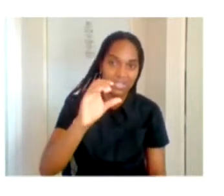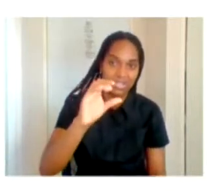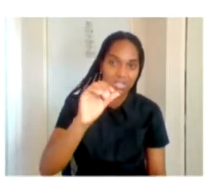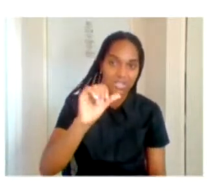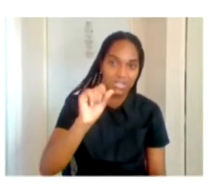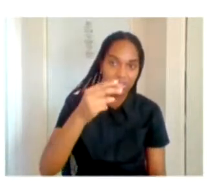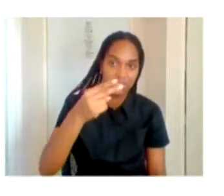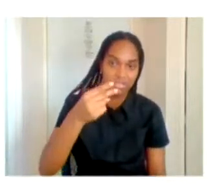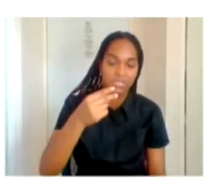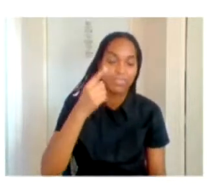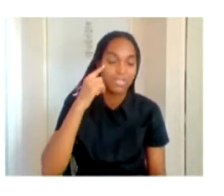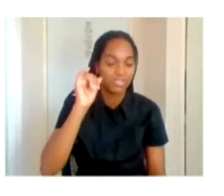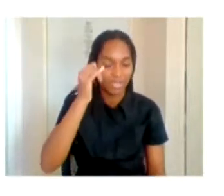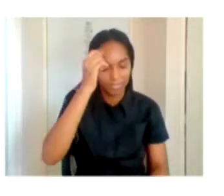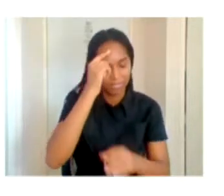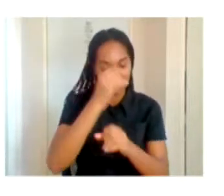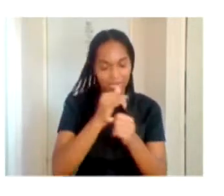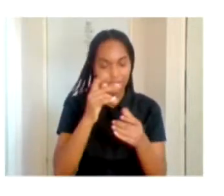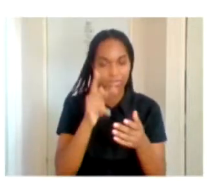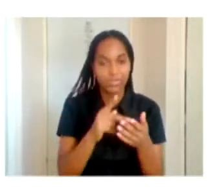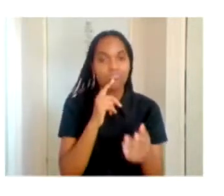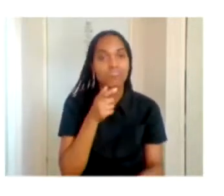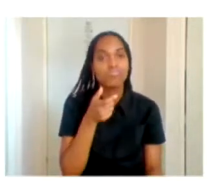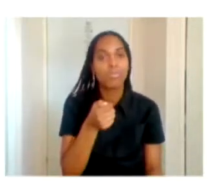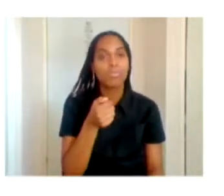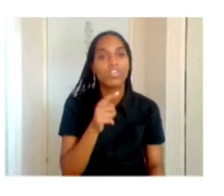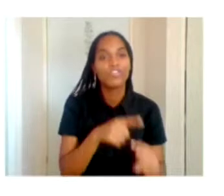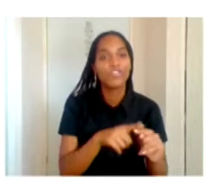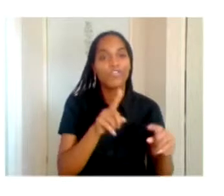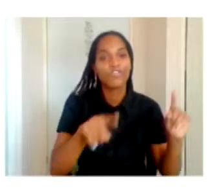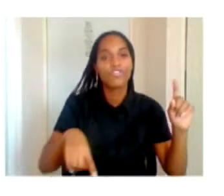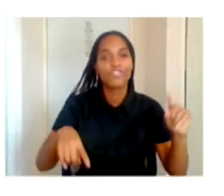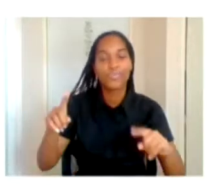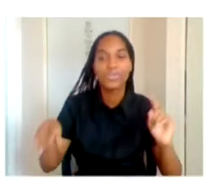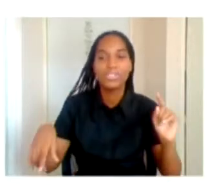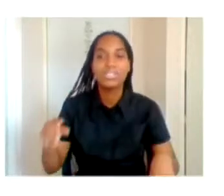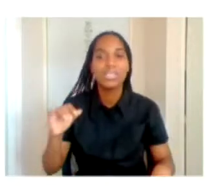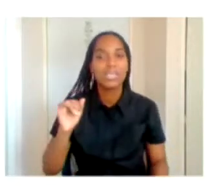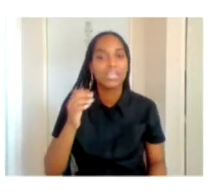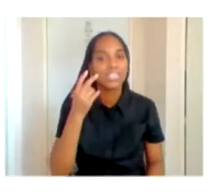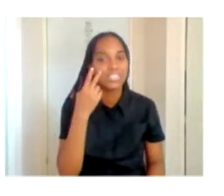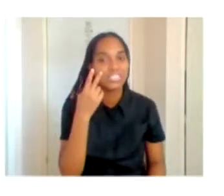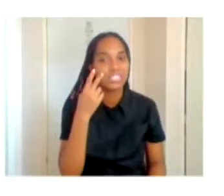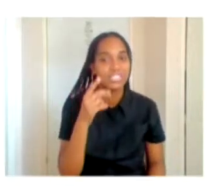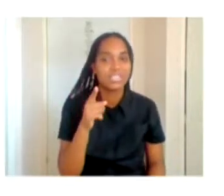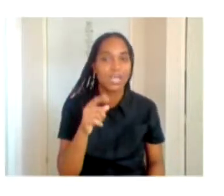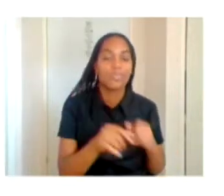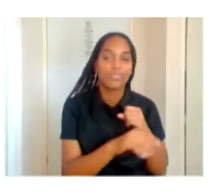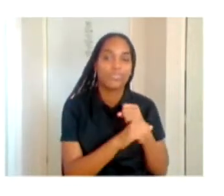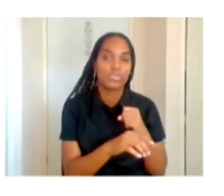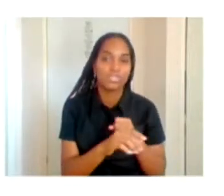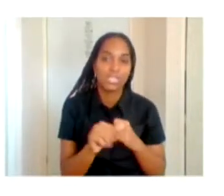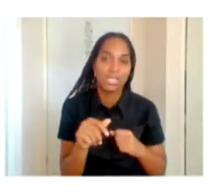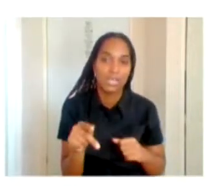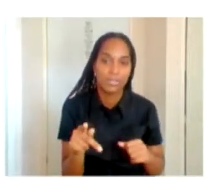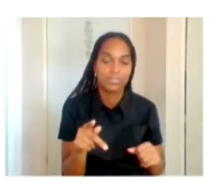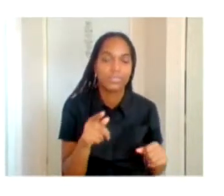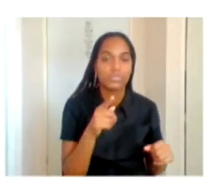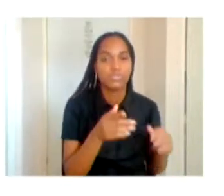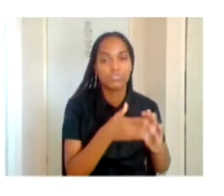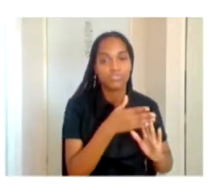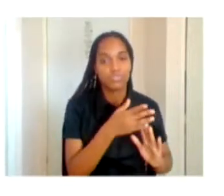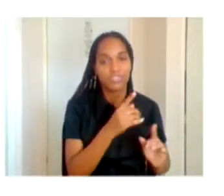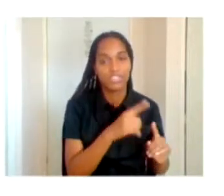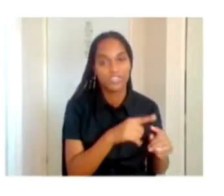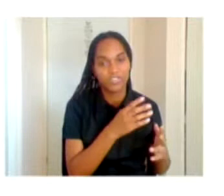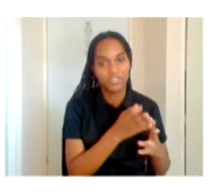channels or flipping around the frequencies, and they had a broadcaster app running and a set of files there from one,